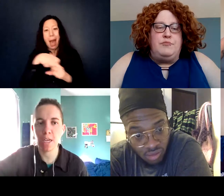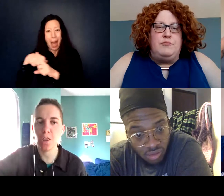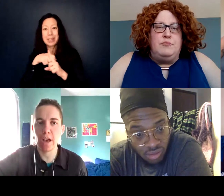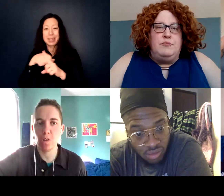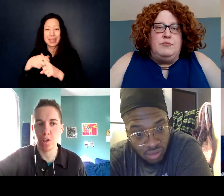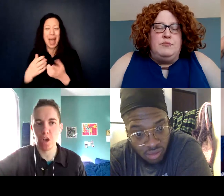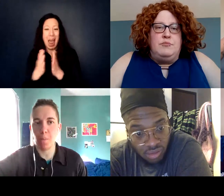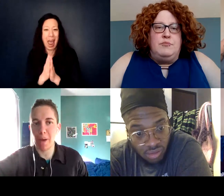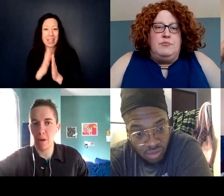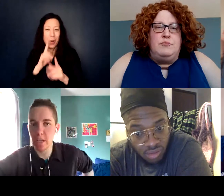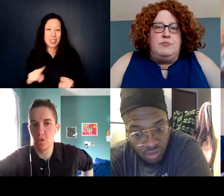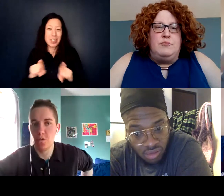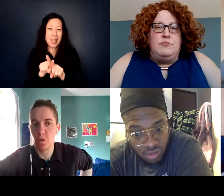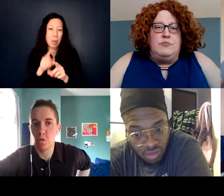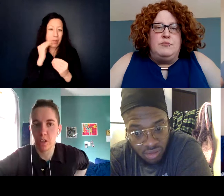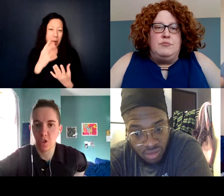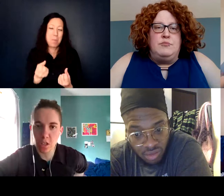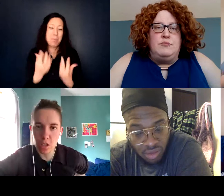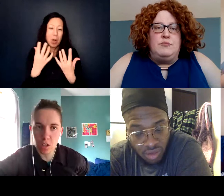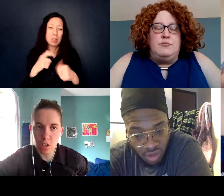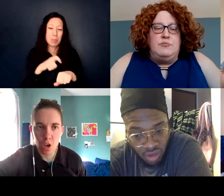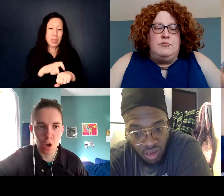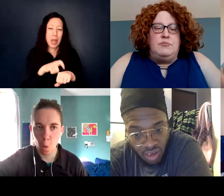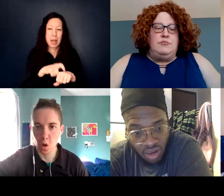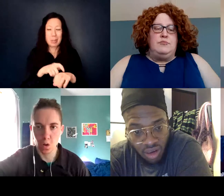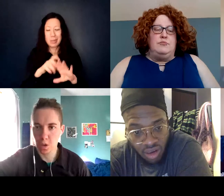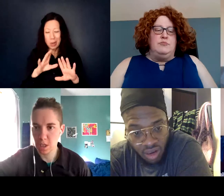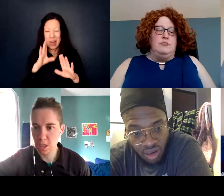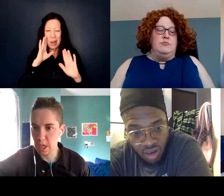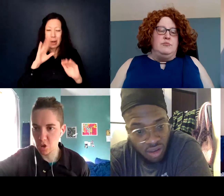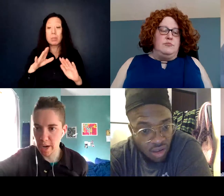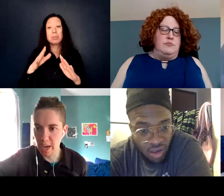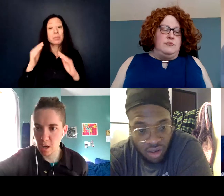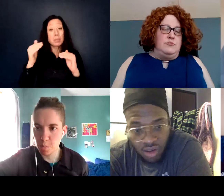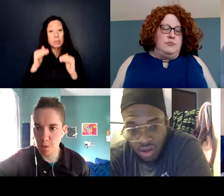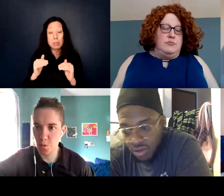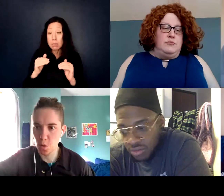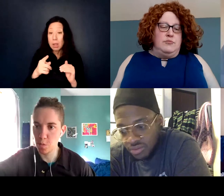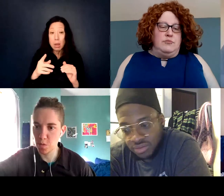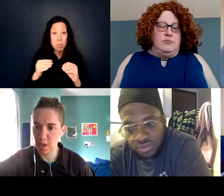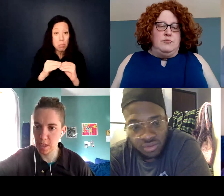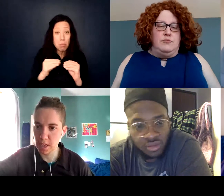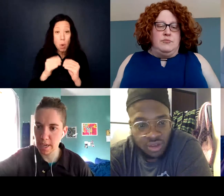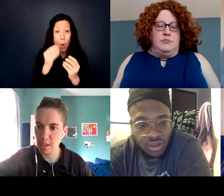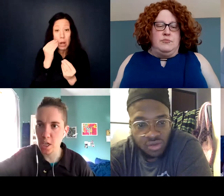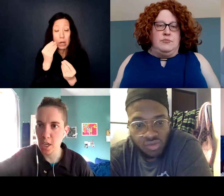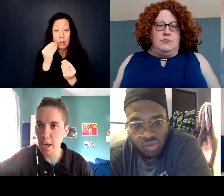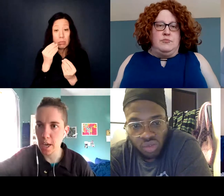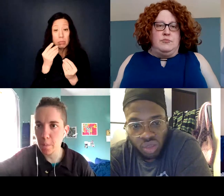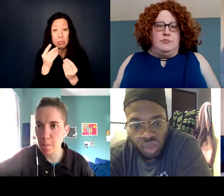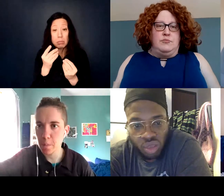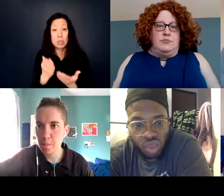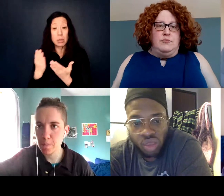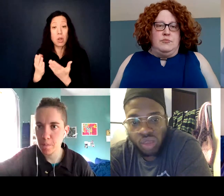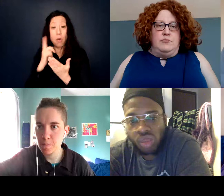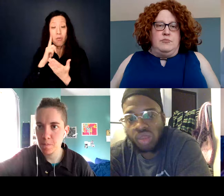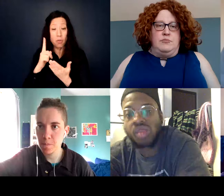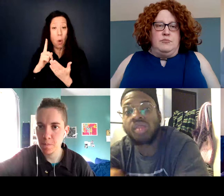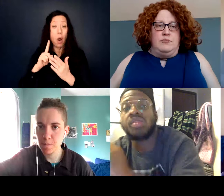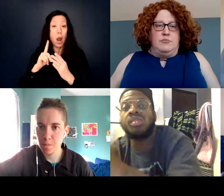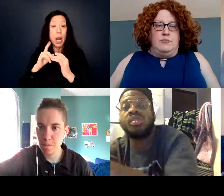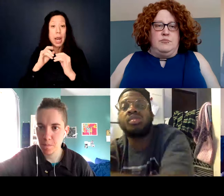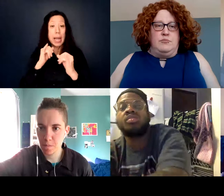anyone have anything else about interview questions or the city training before we move into the next agenda item?